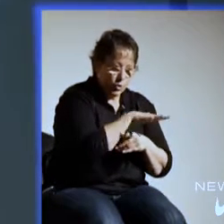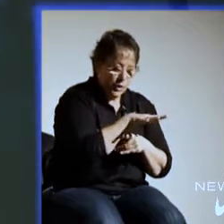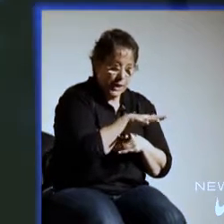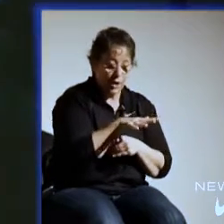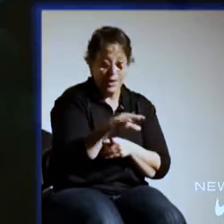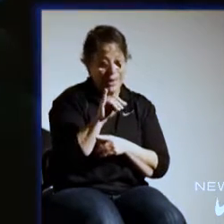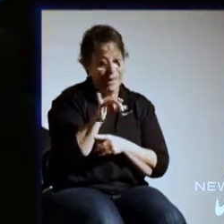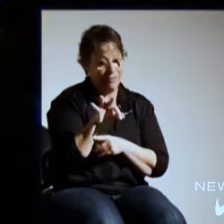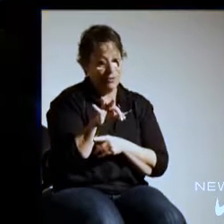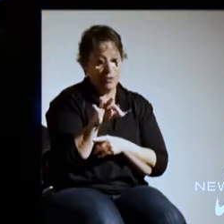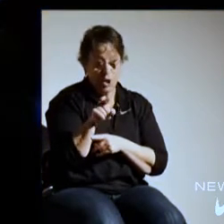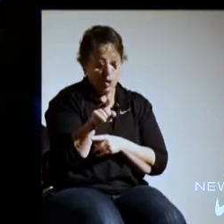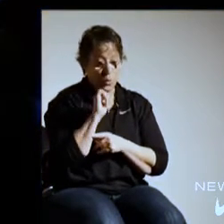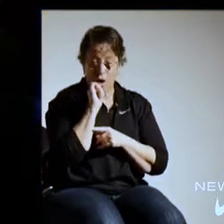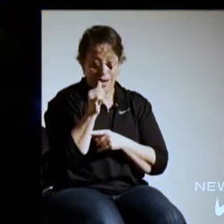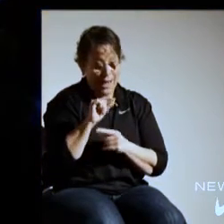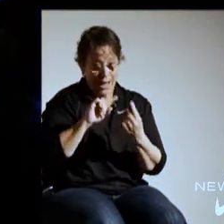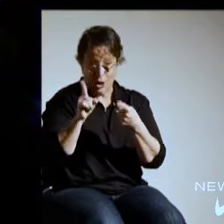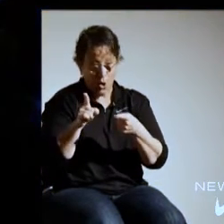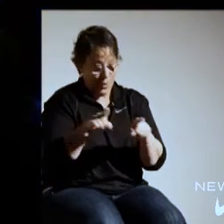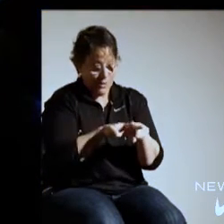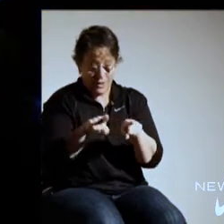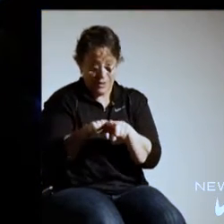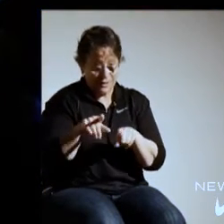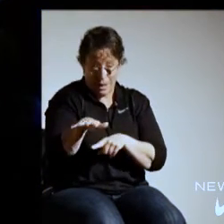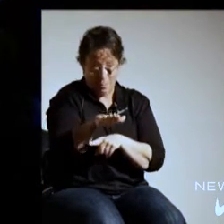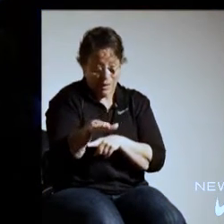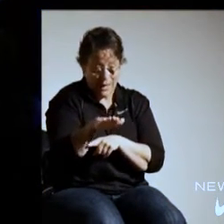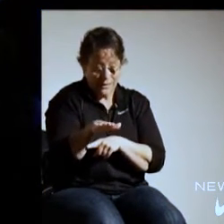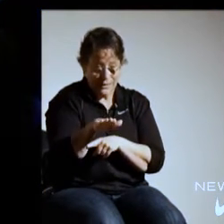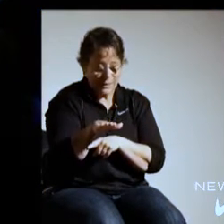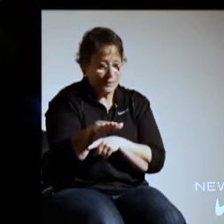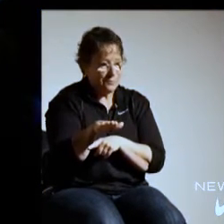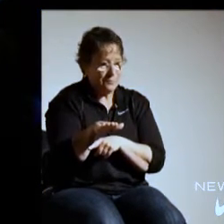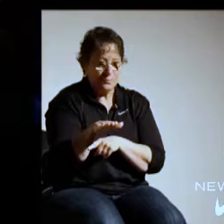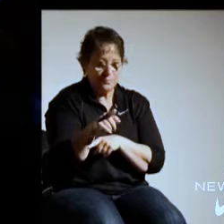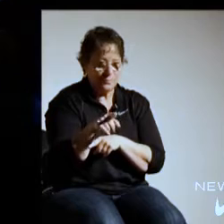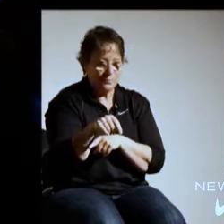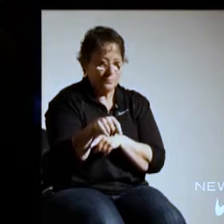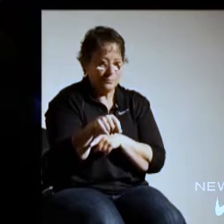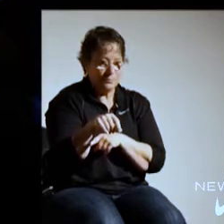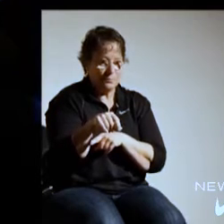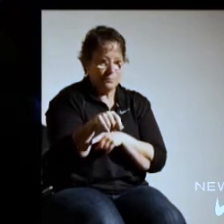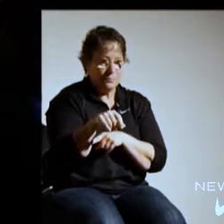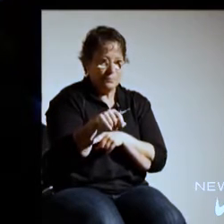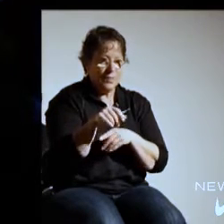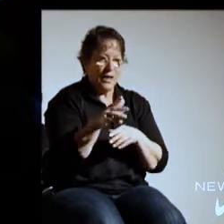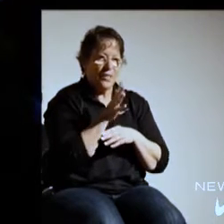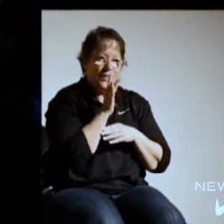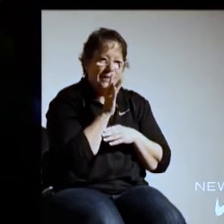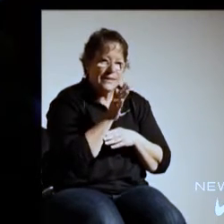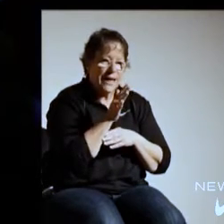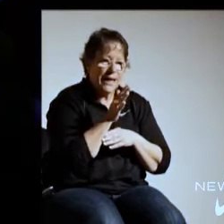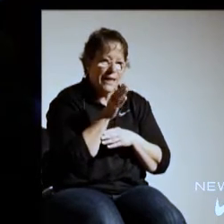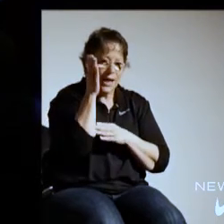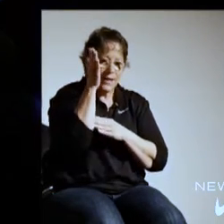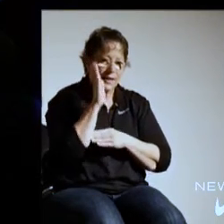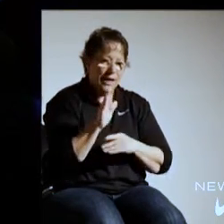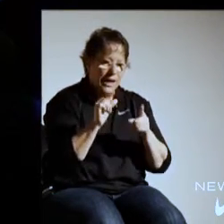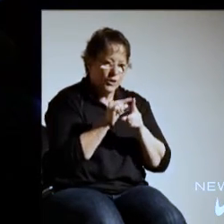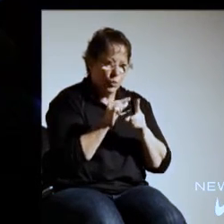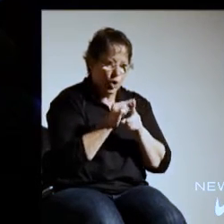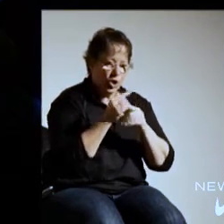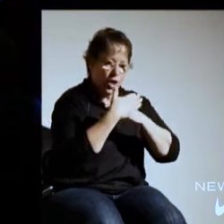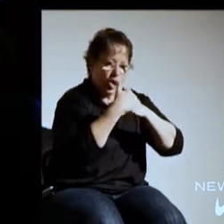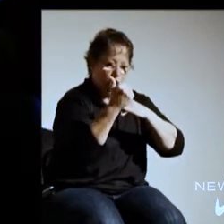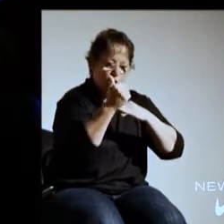prophets, they left their everyday lives to go to the people who needed to hear God's word. And they spoke God's word of correction, calling God's people